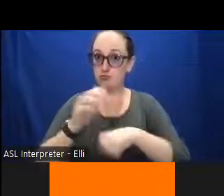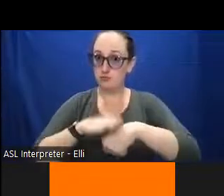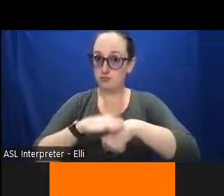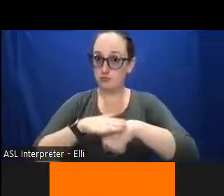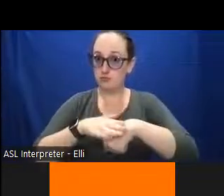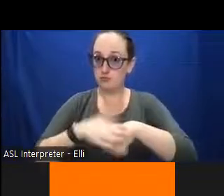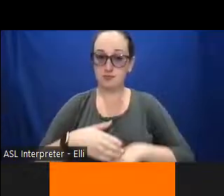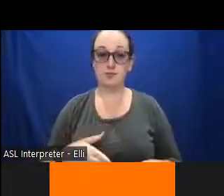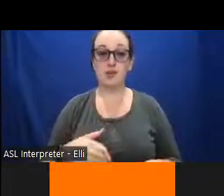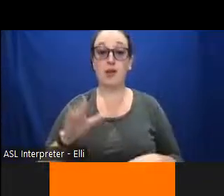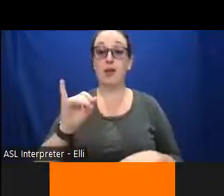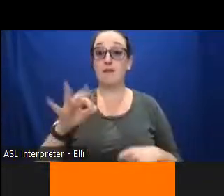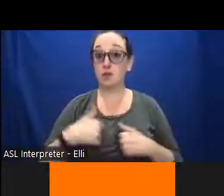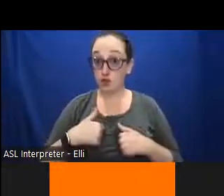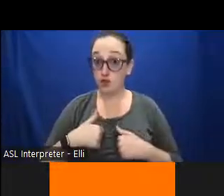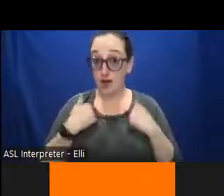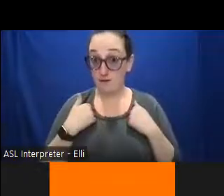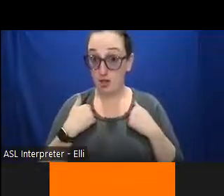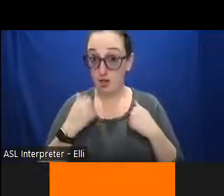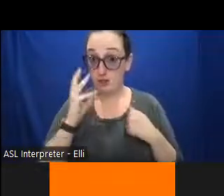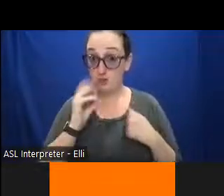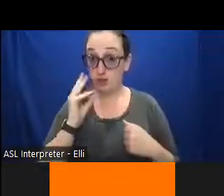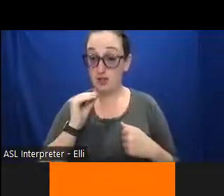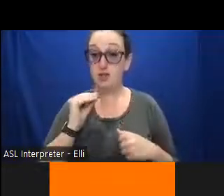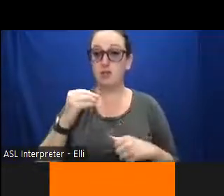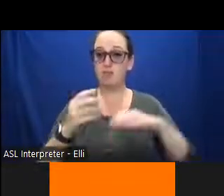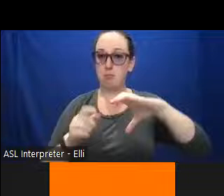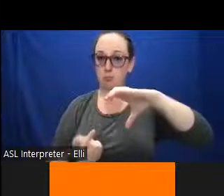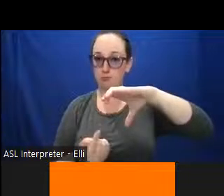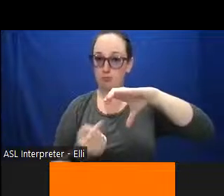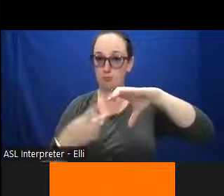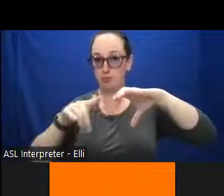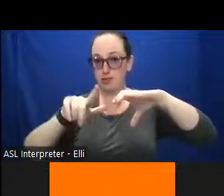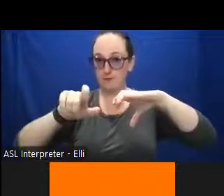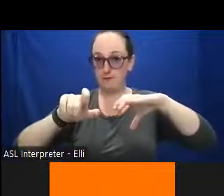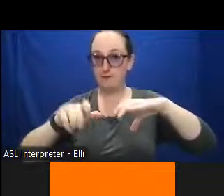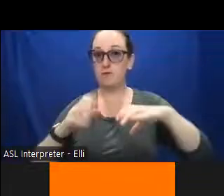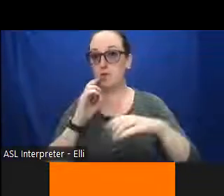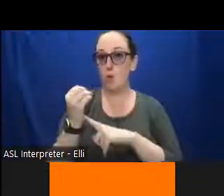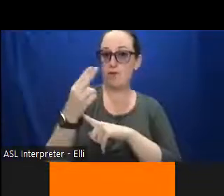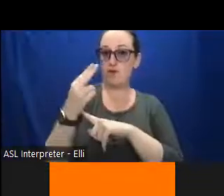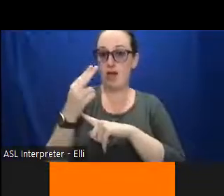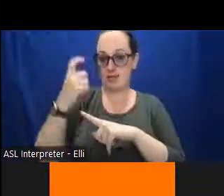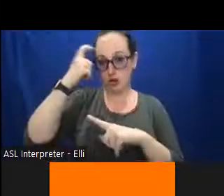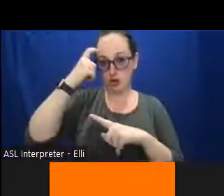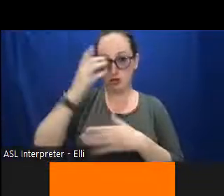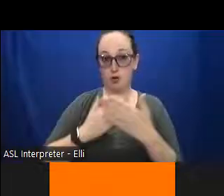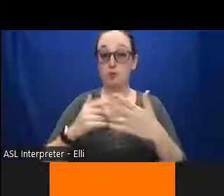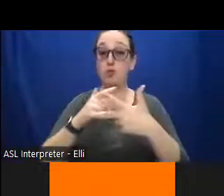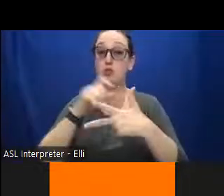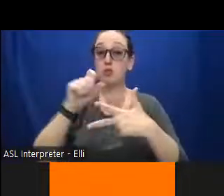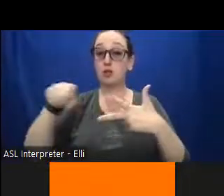When it's a matter of survival, the primitive parts of the brain override the conscious part. There are three possible